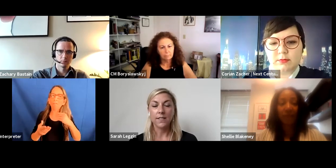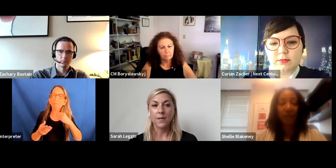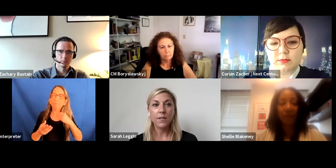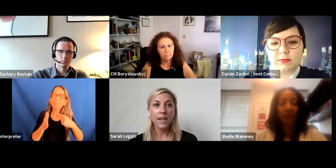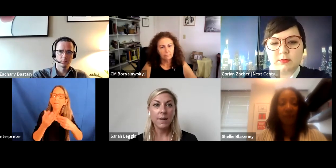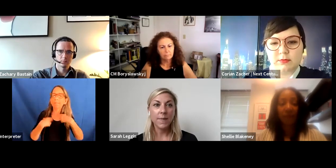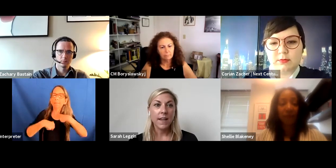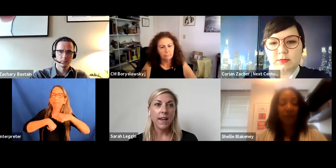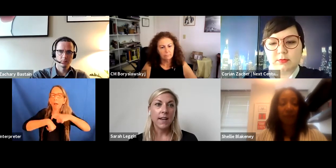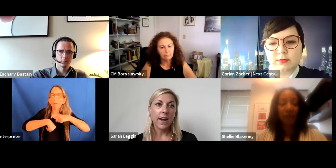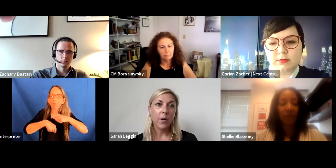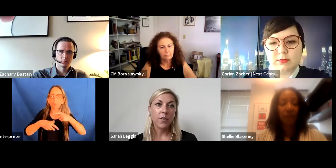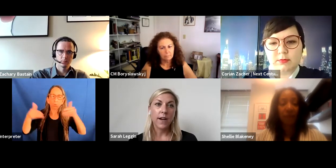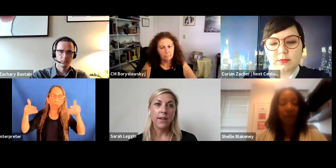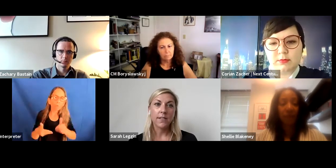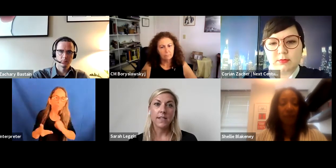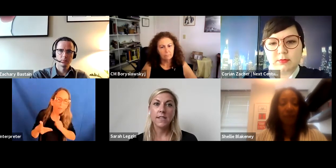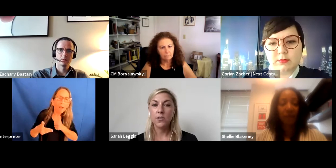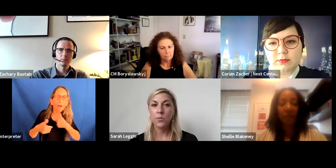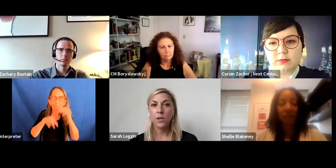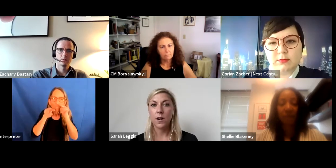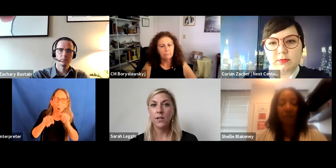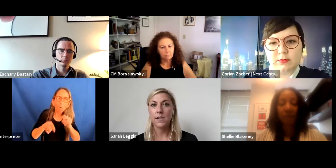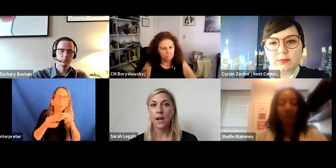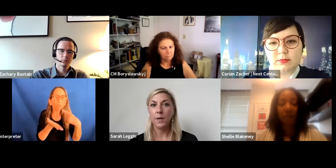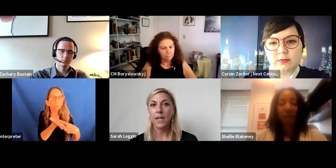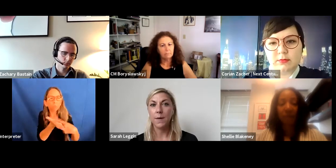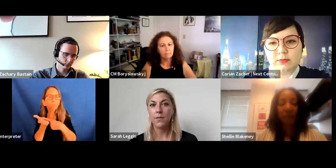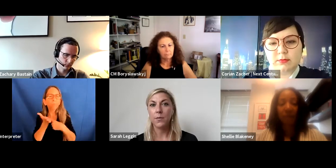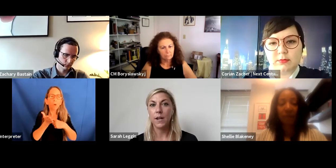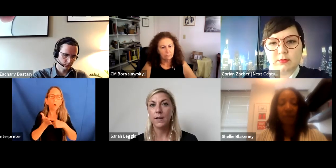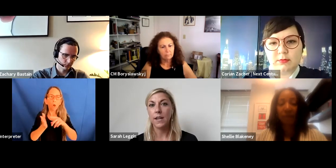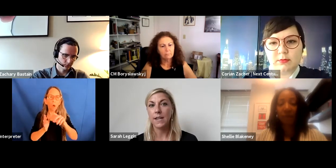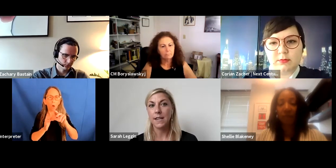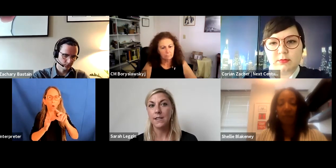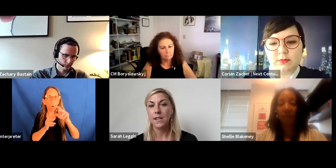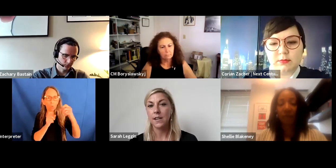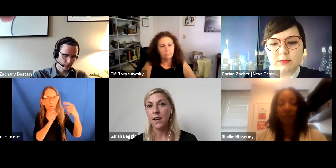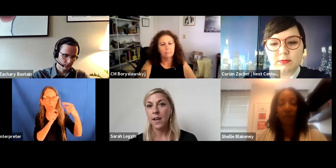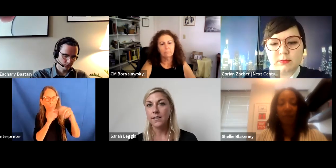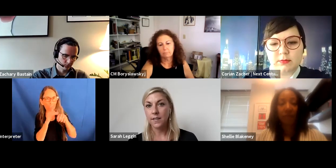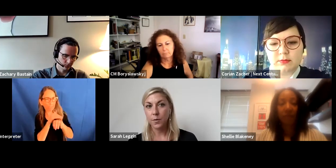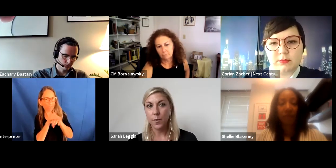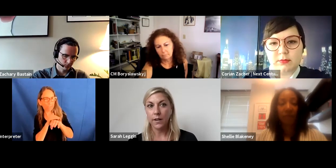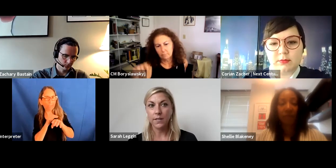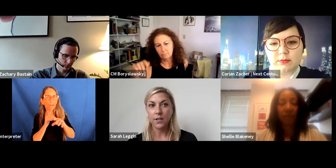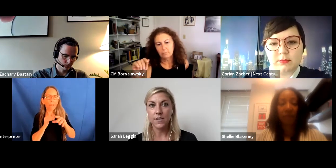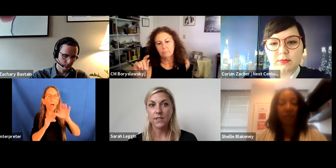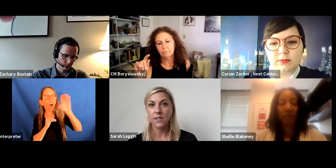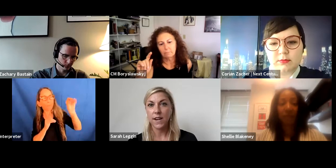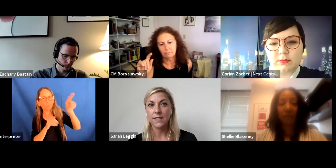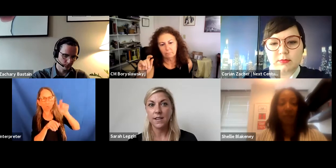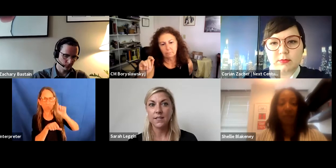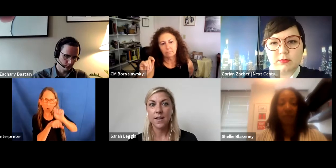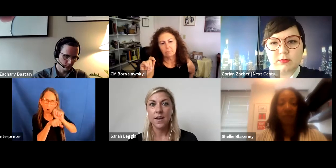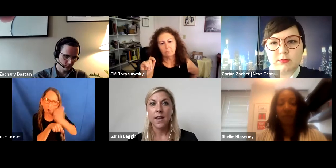wireless accessibility and how providers continue to work hard to help keep everyone connected to accessible wireless services